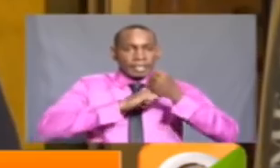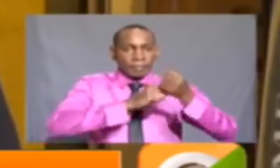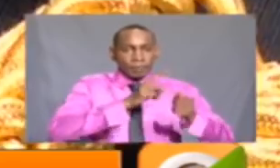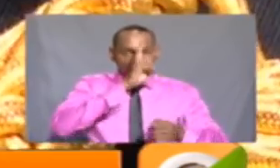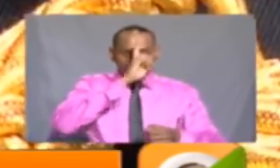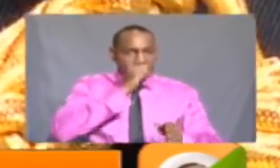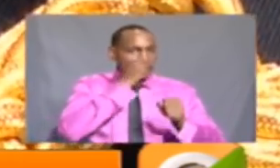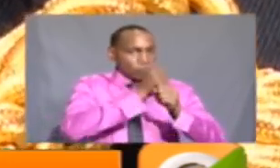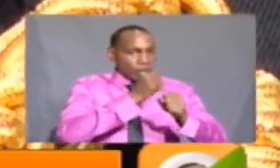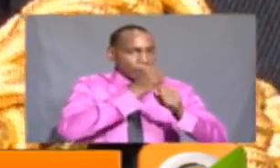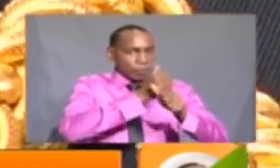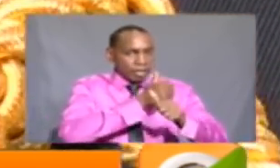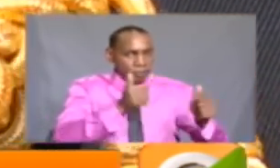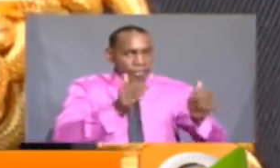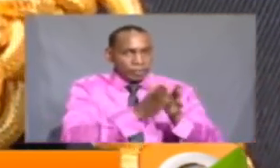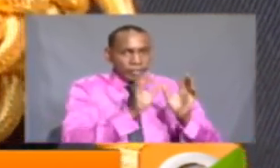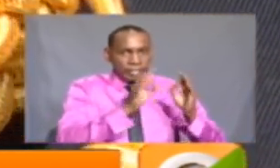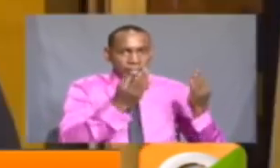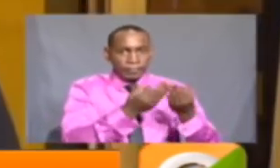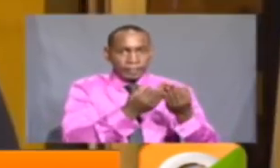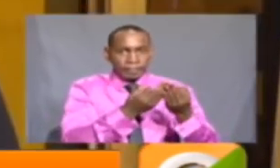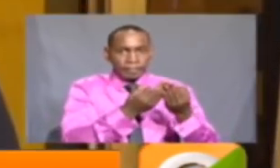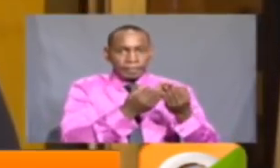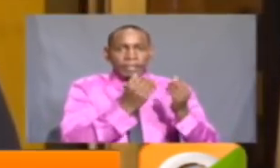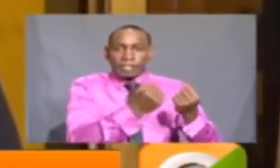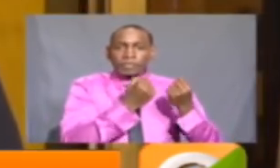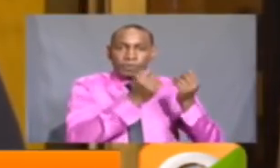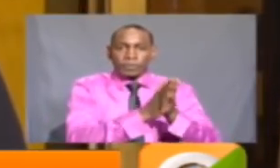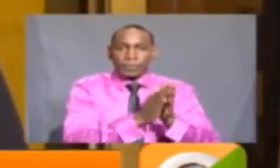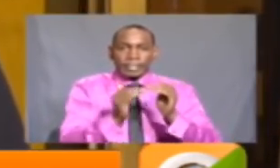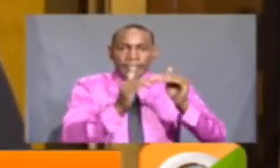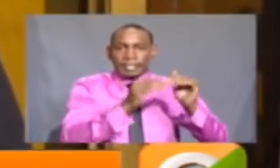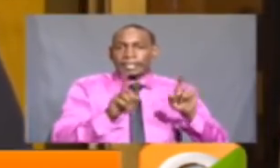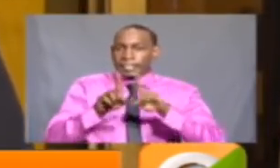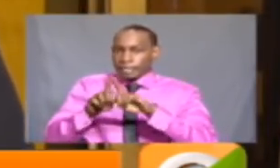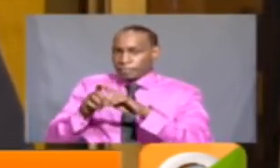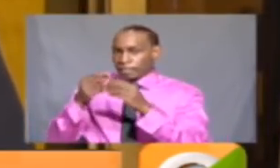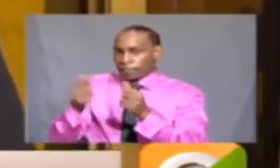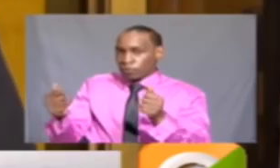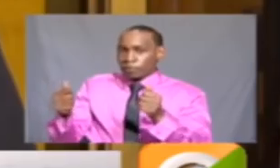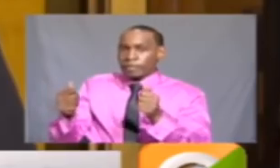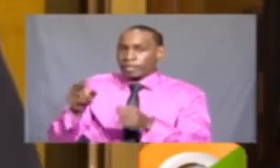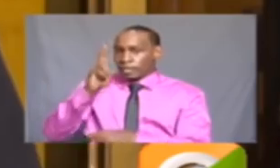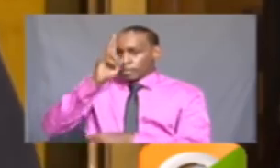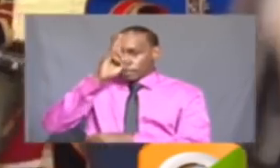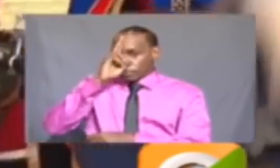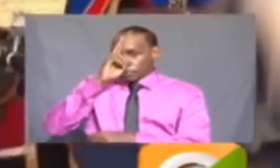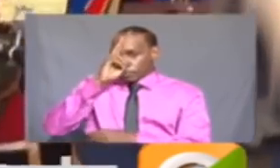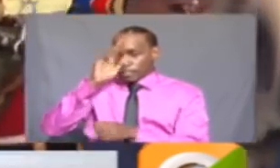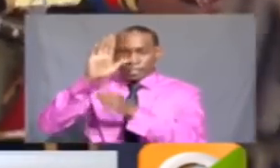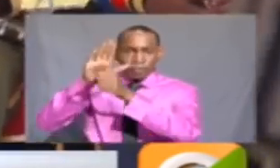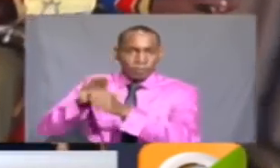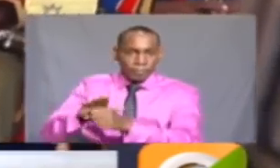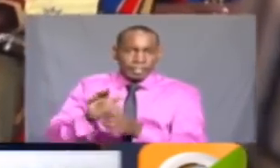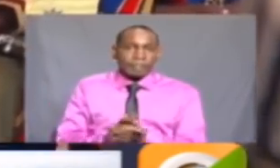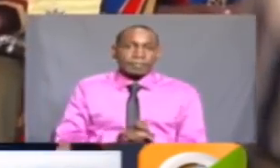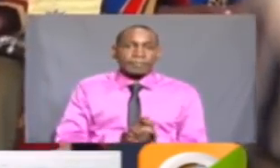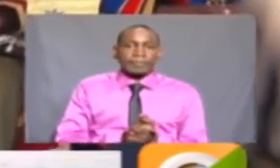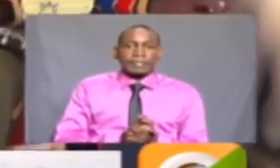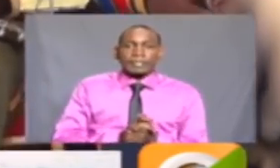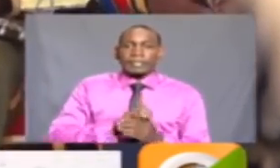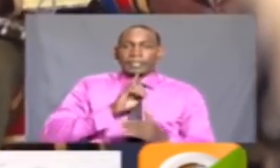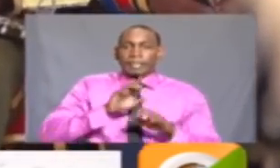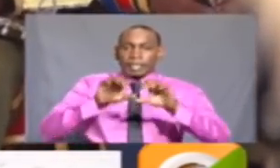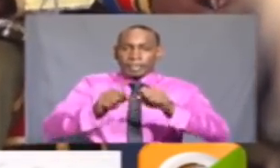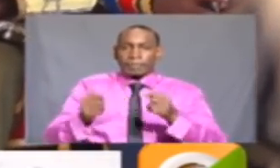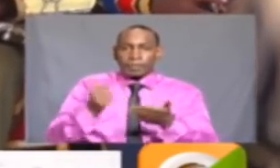their duties firmly and fairly, but will equally deal with those who abuse police powers. Mutyambai assumes office